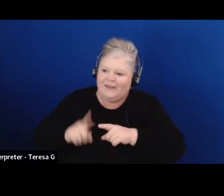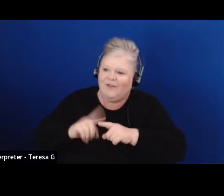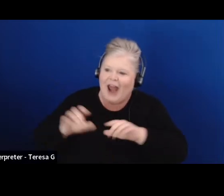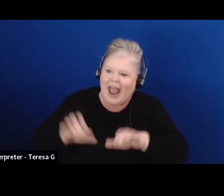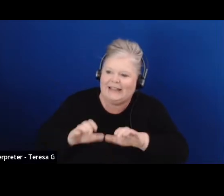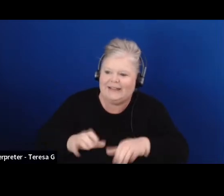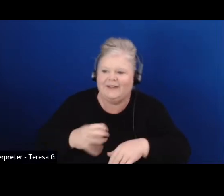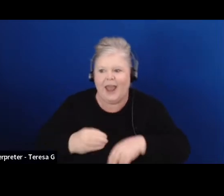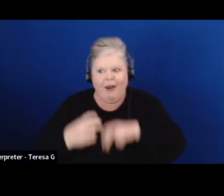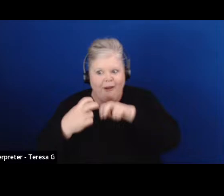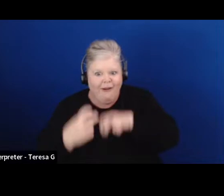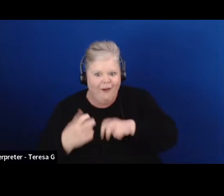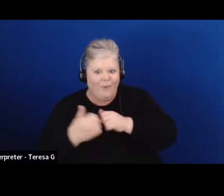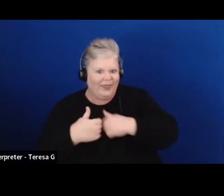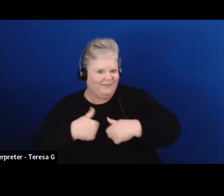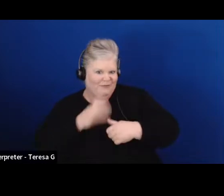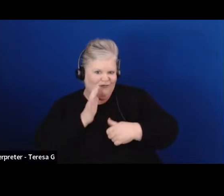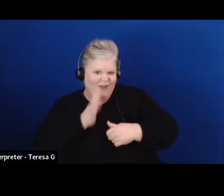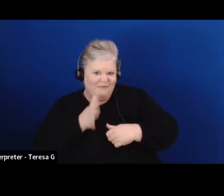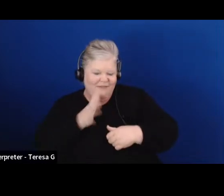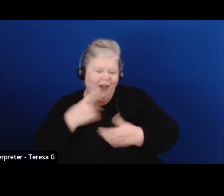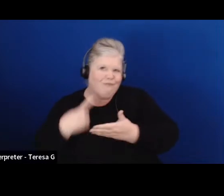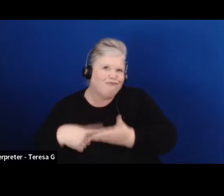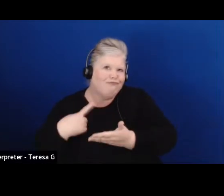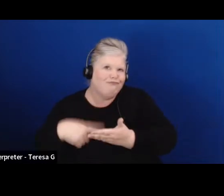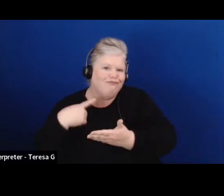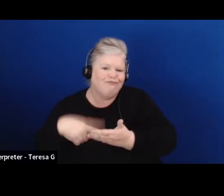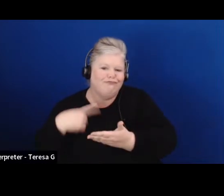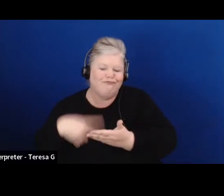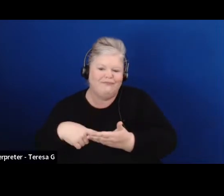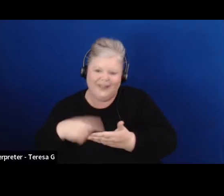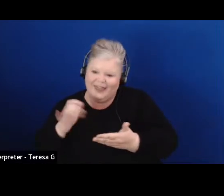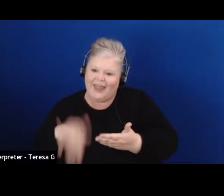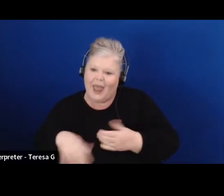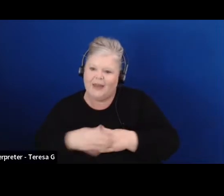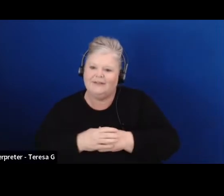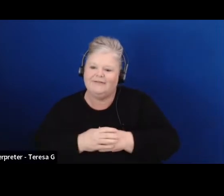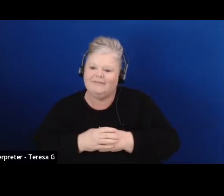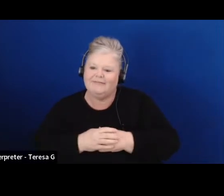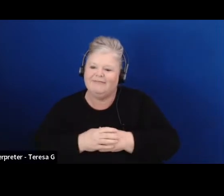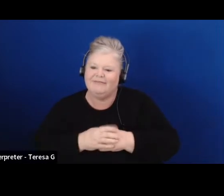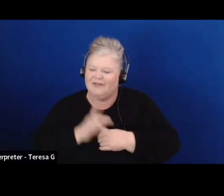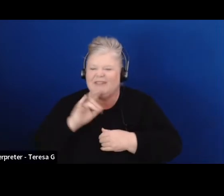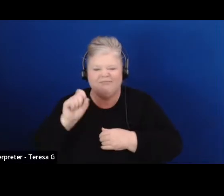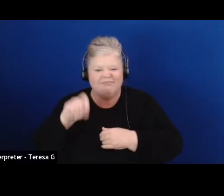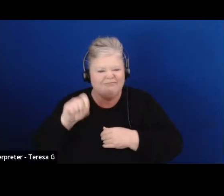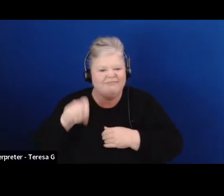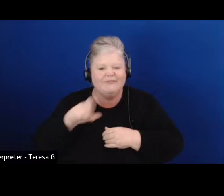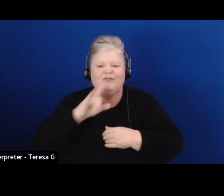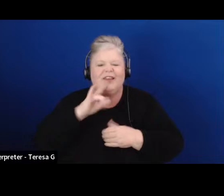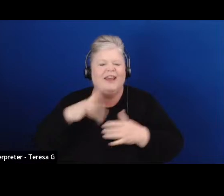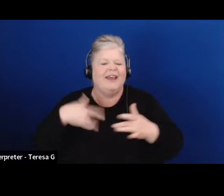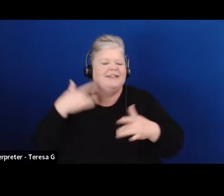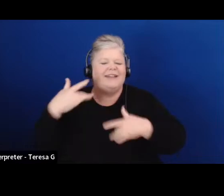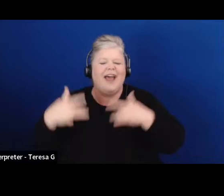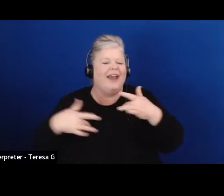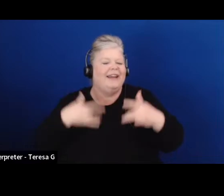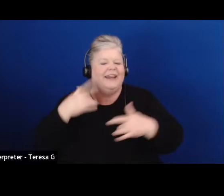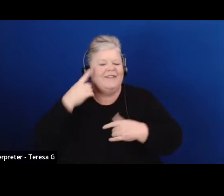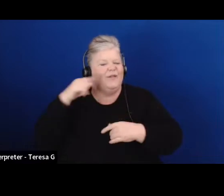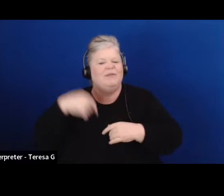grandma. It makes it, oh, I'm sorry, it makes it just very exciting for